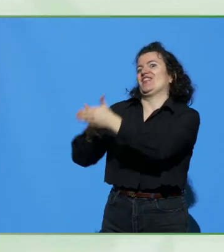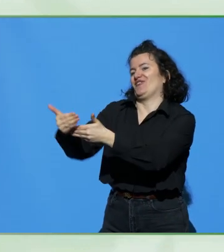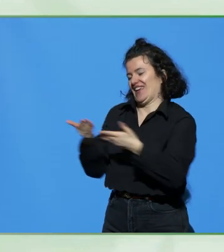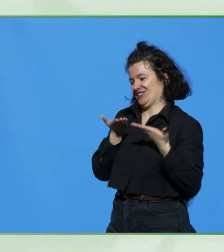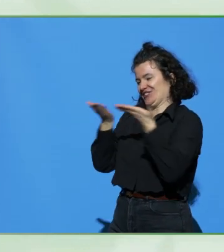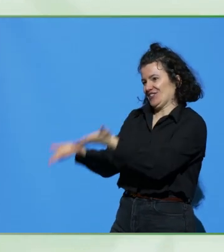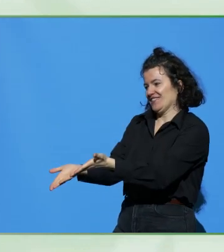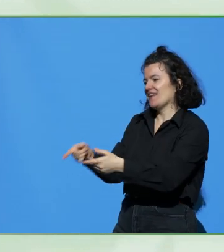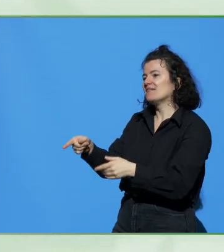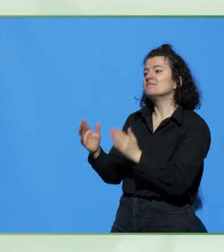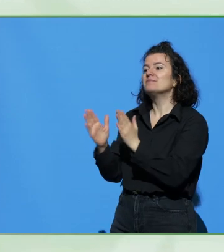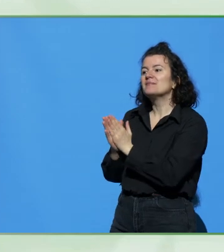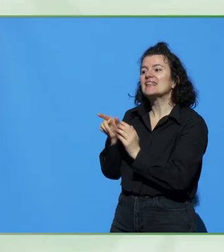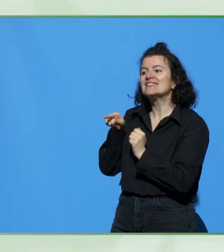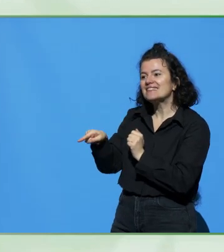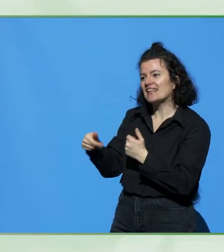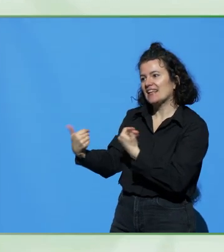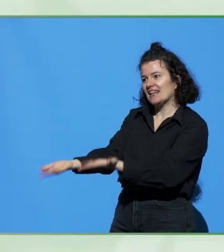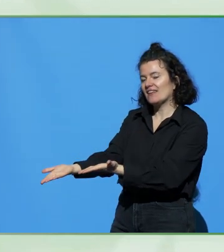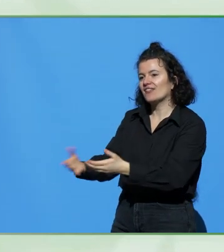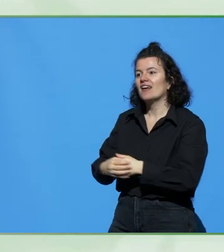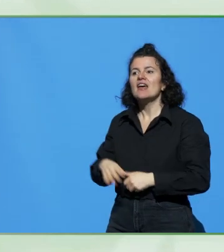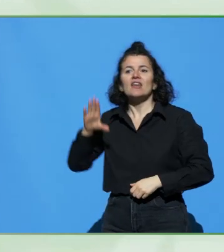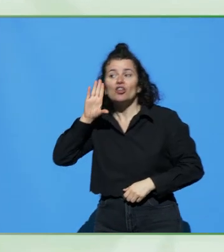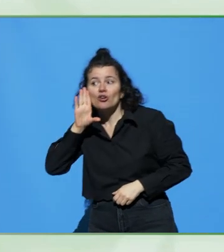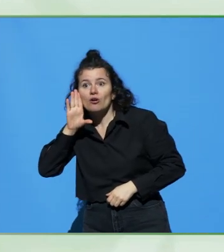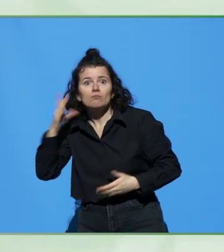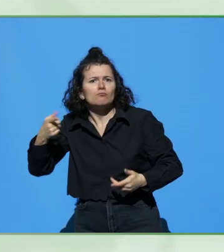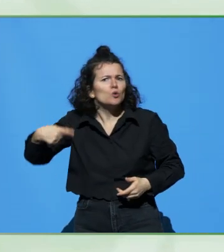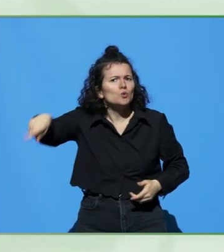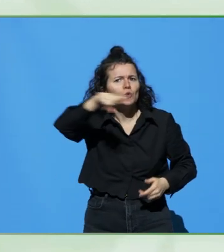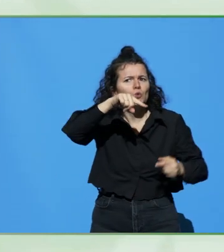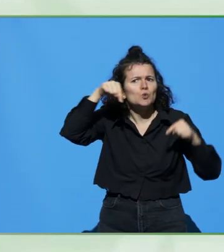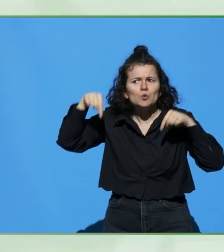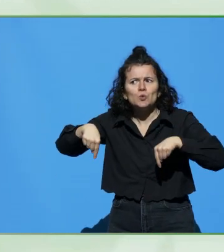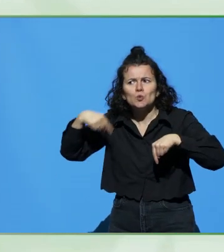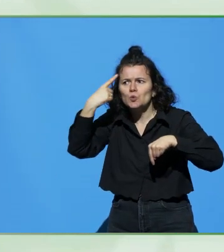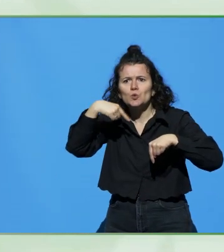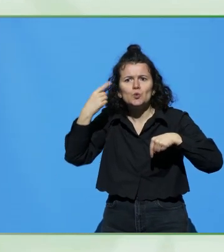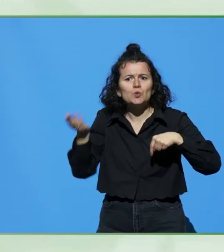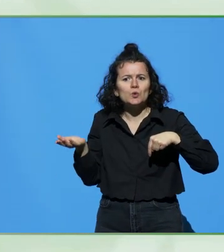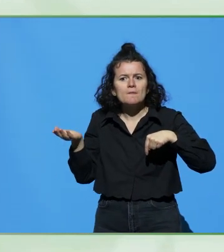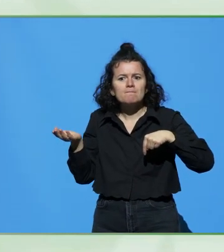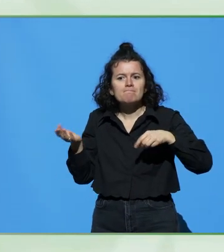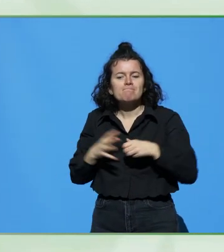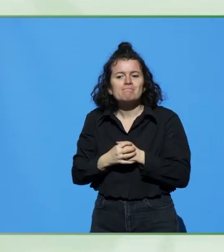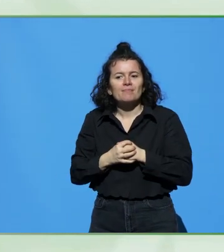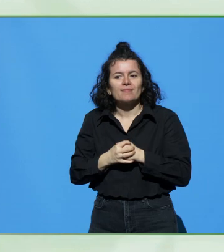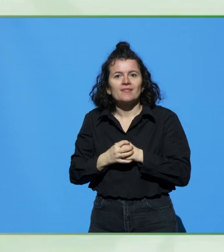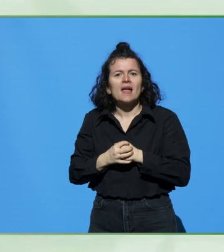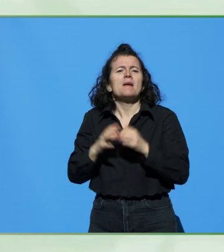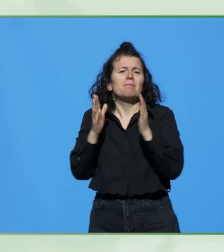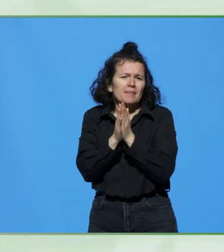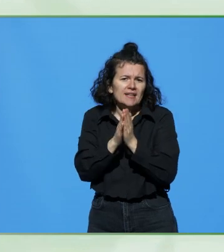who is in the room, which we are very lucky to hear from today. Colleagues, keep the energy up. Let's